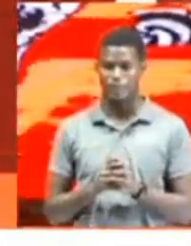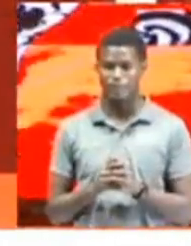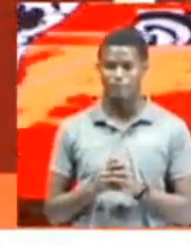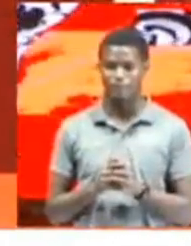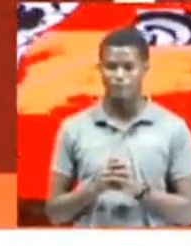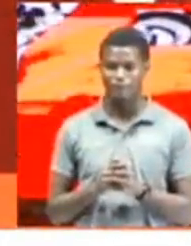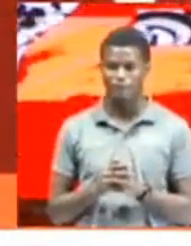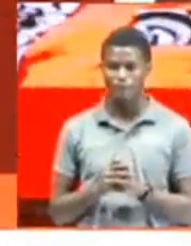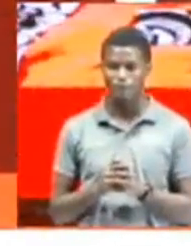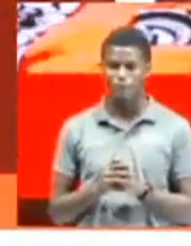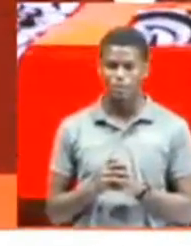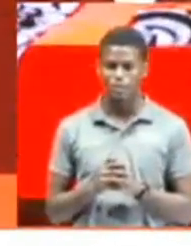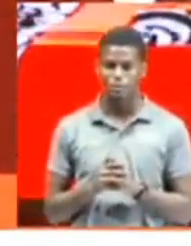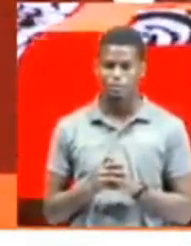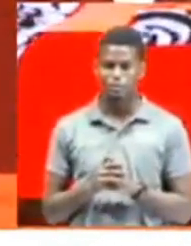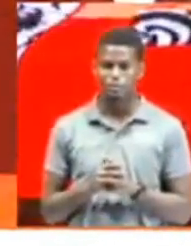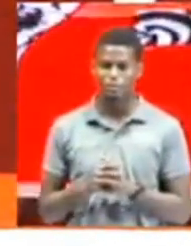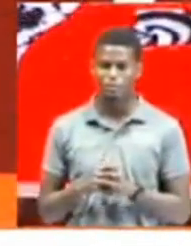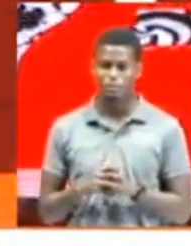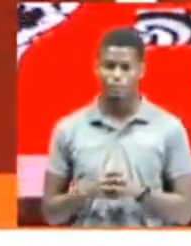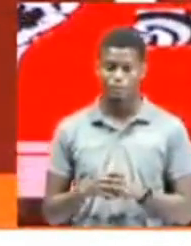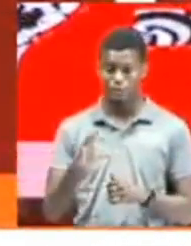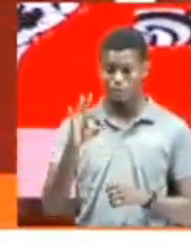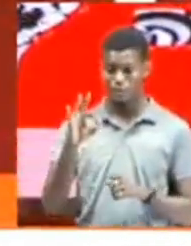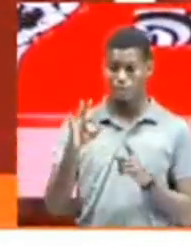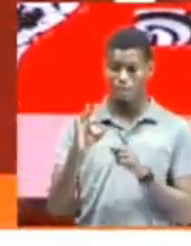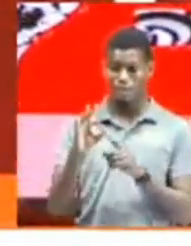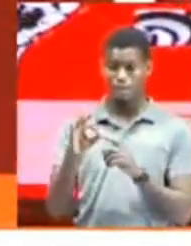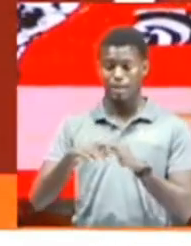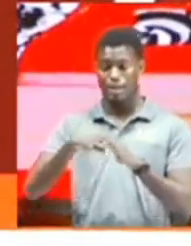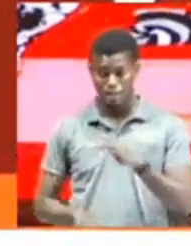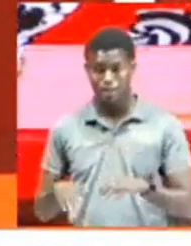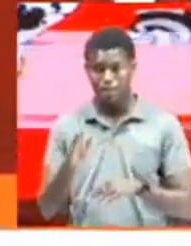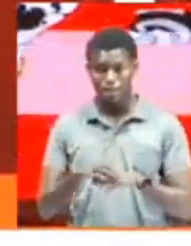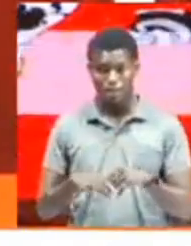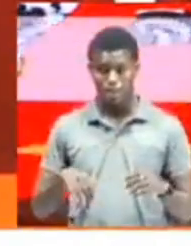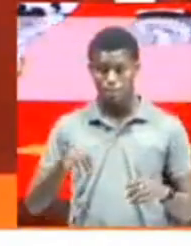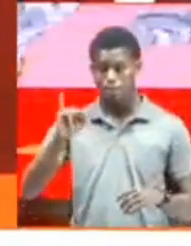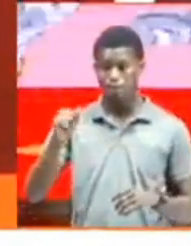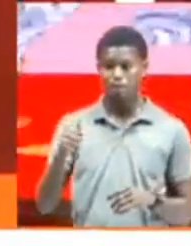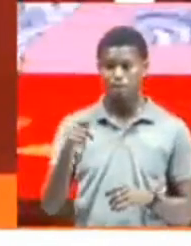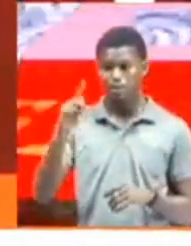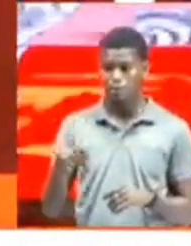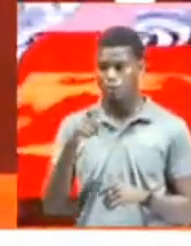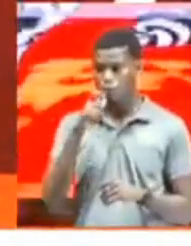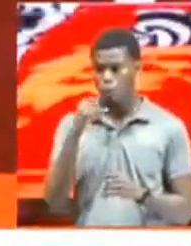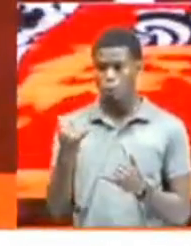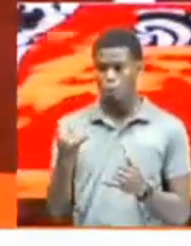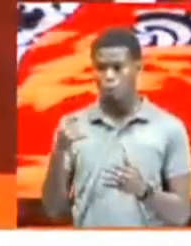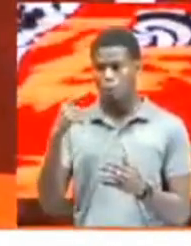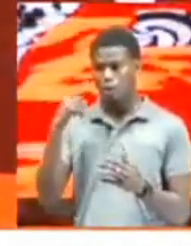9 is less than the labor rights under investigation for illicit enrichment.